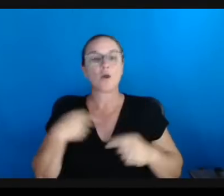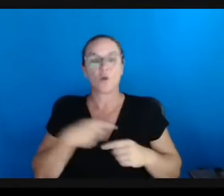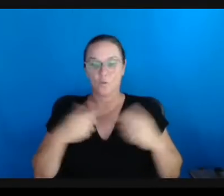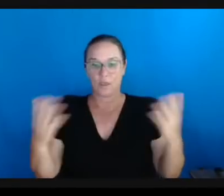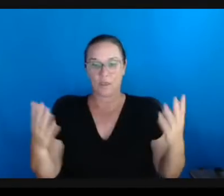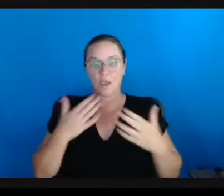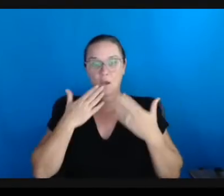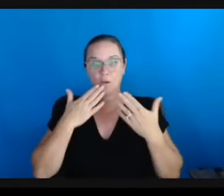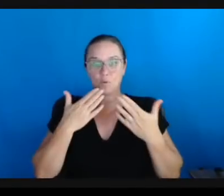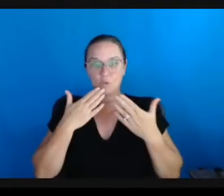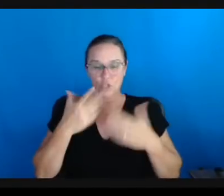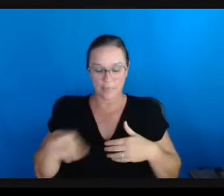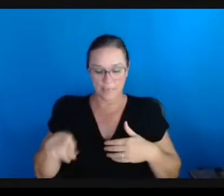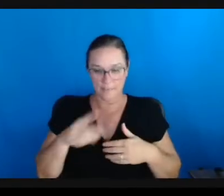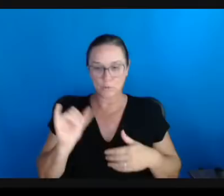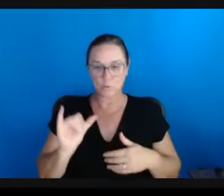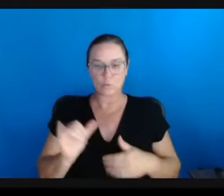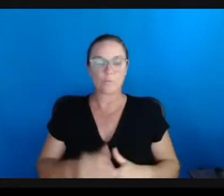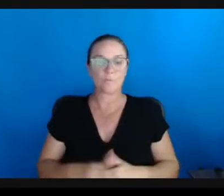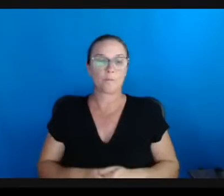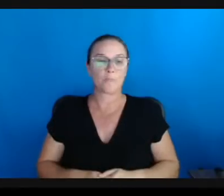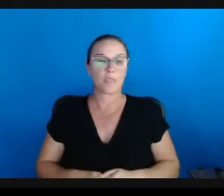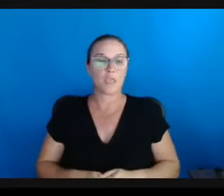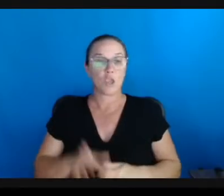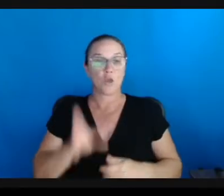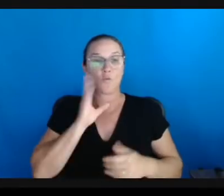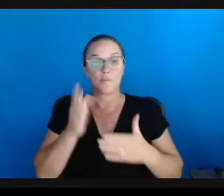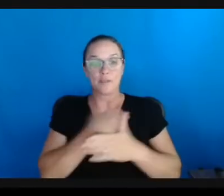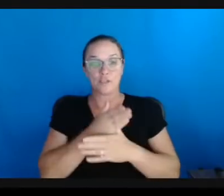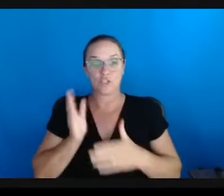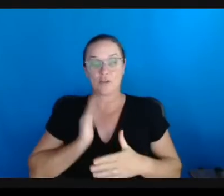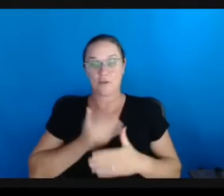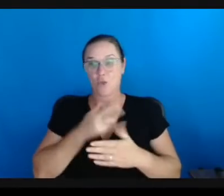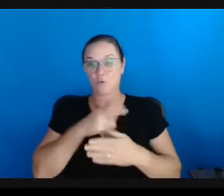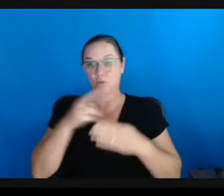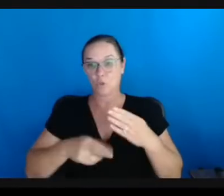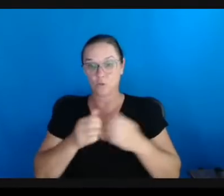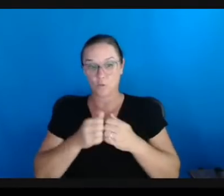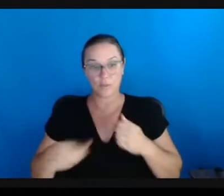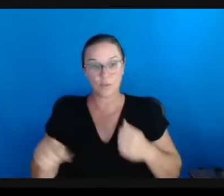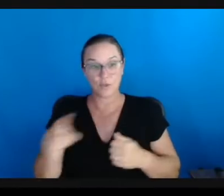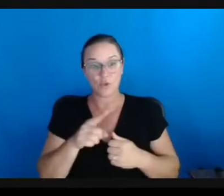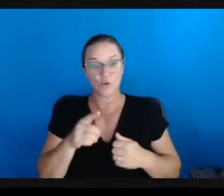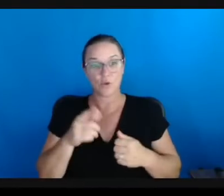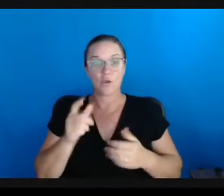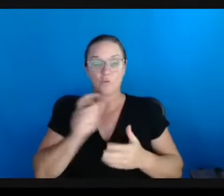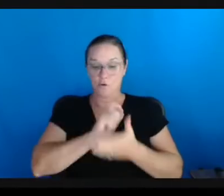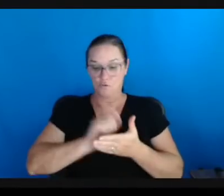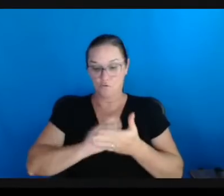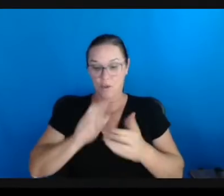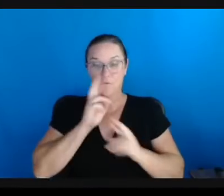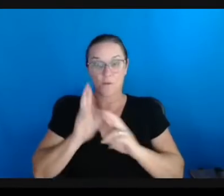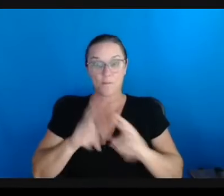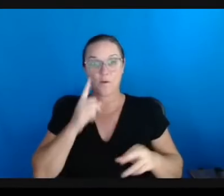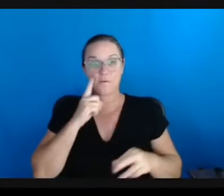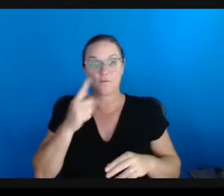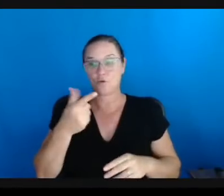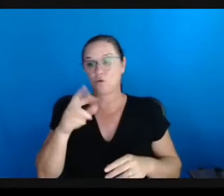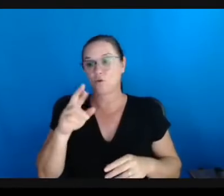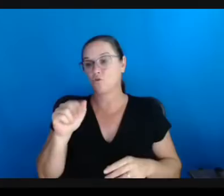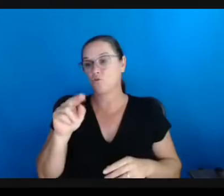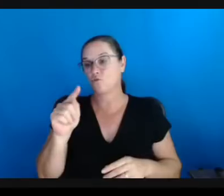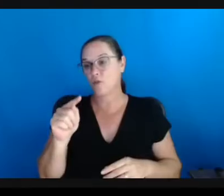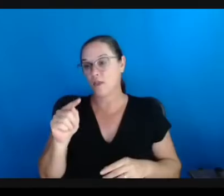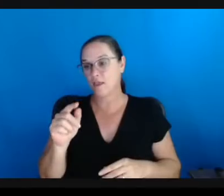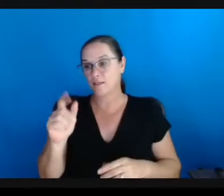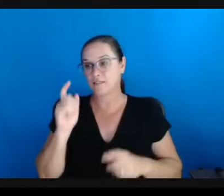So we will at some point be sharing our results with you guys. We're writing lots of reports for our grantors